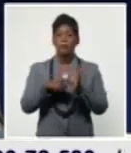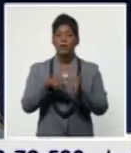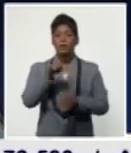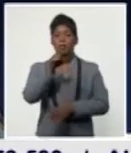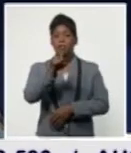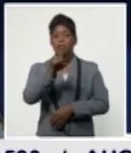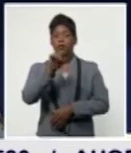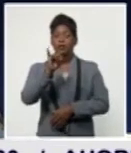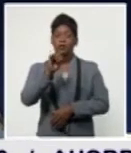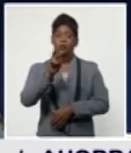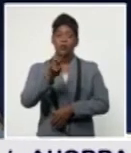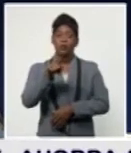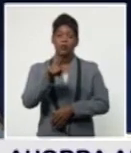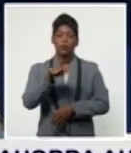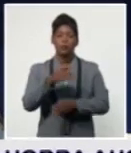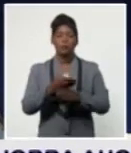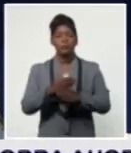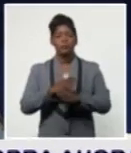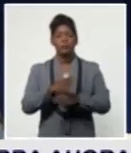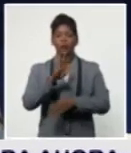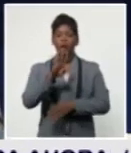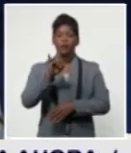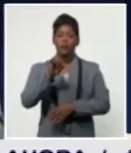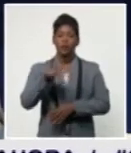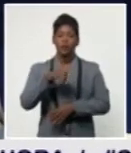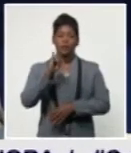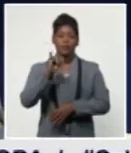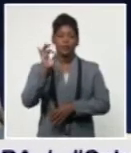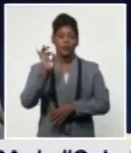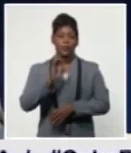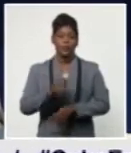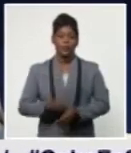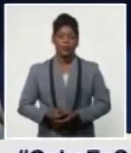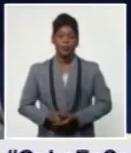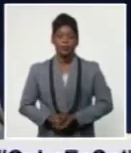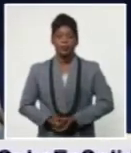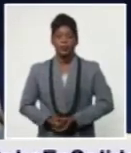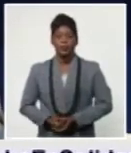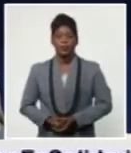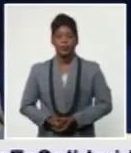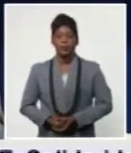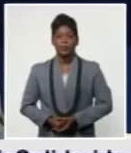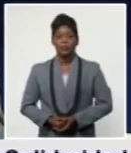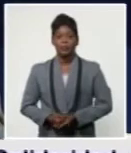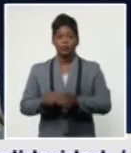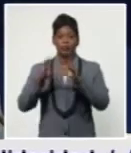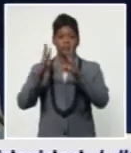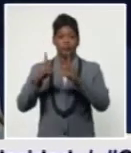sex, 1,162, which is the 49.6%.